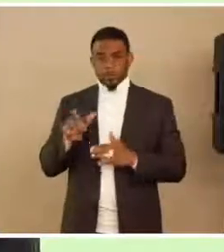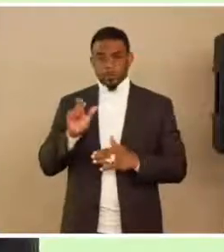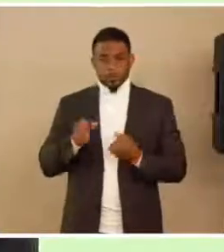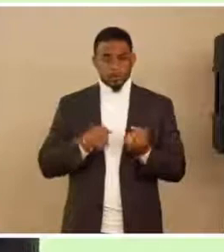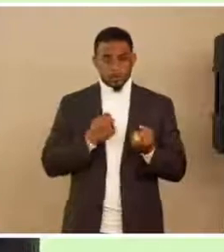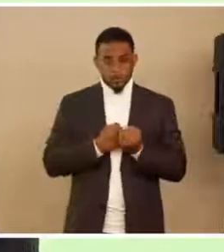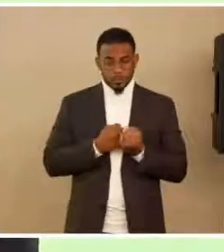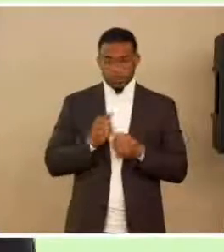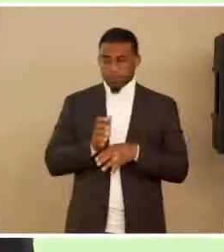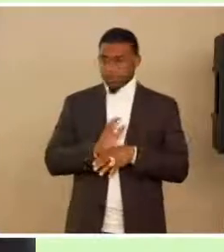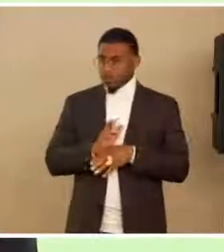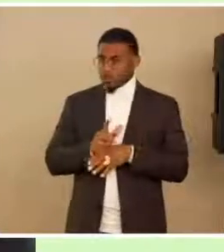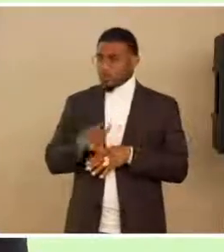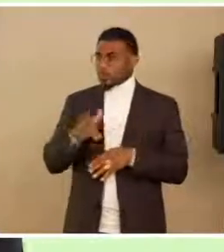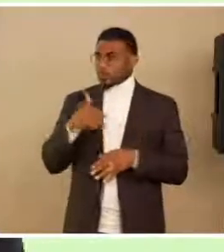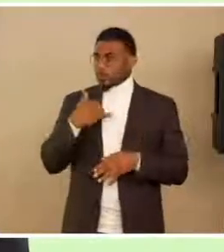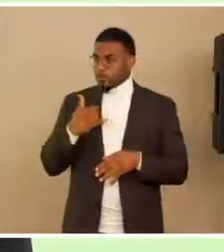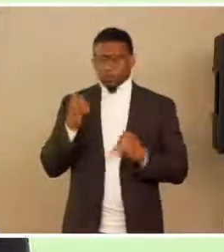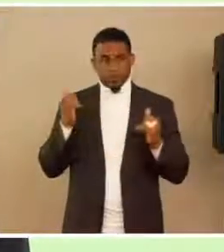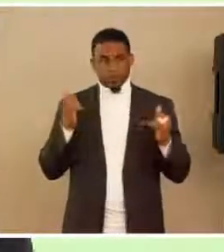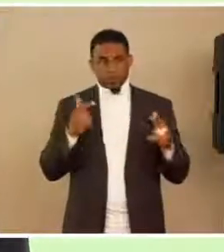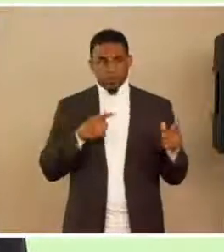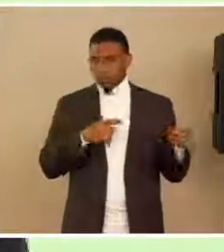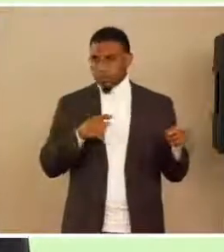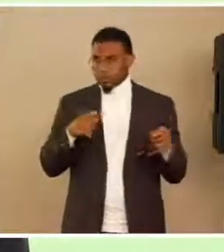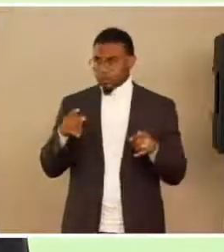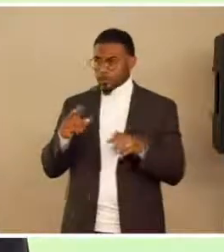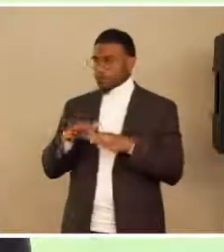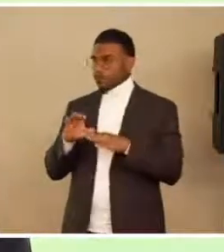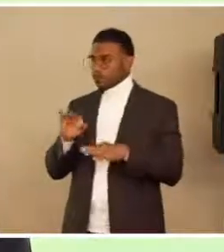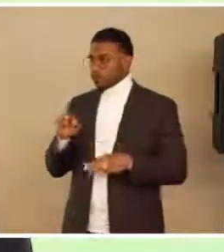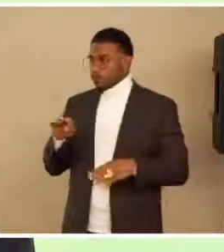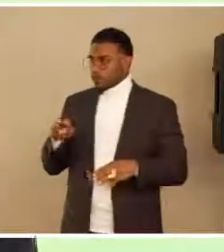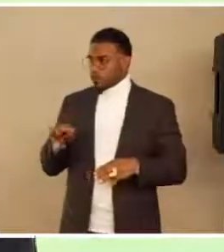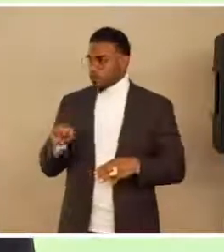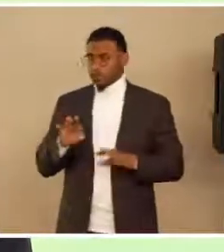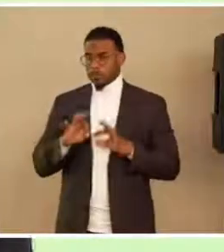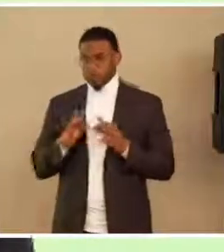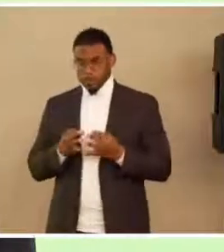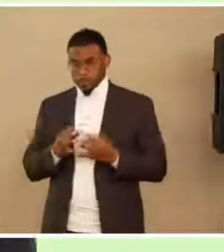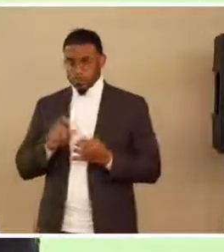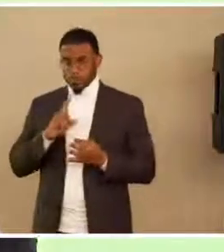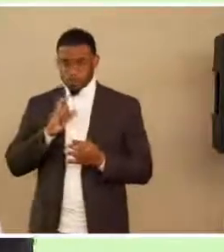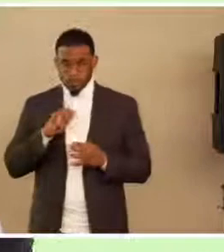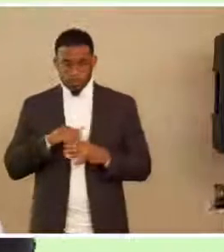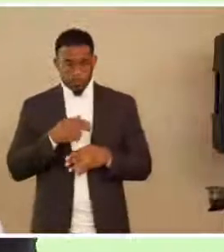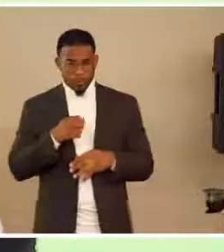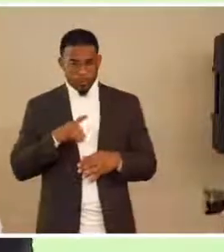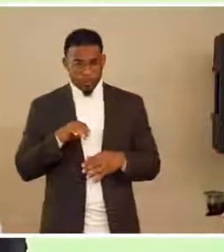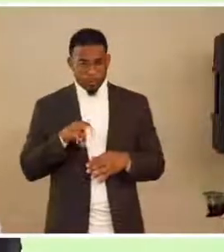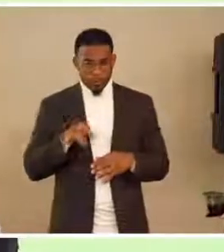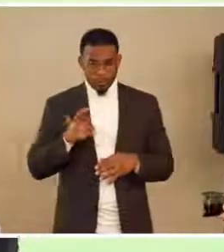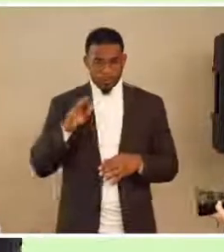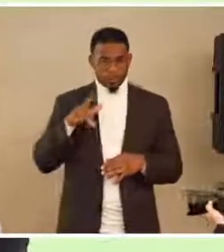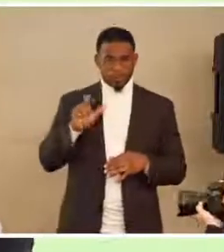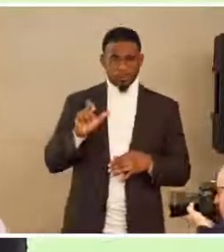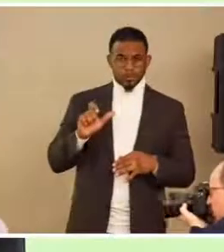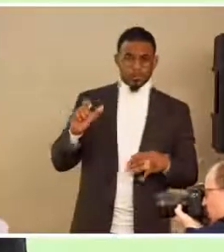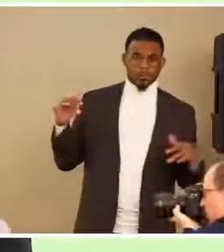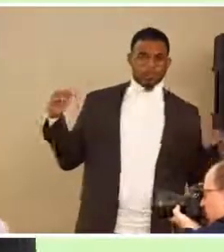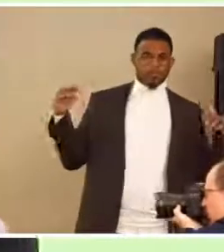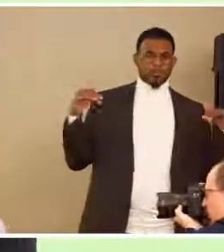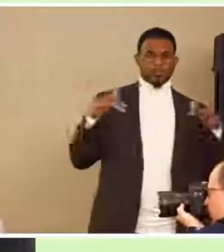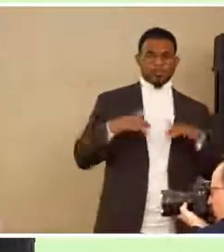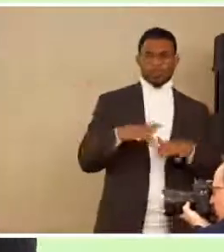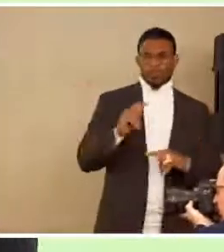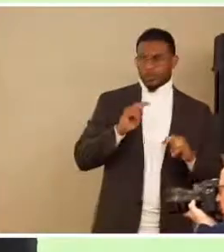to support the movie. And she called all the, on the Caribbean families that were in Hexagonal France and said, you need to flock